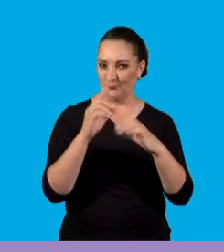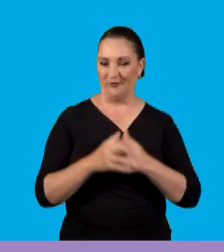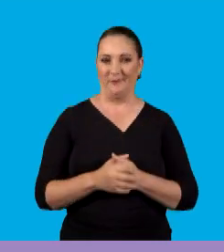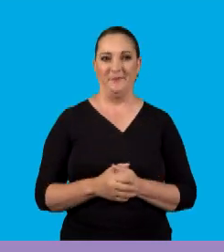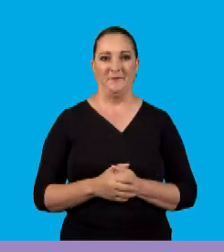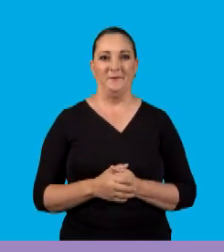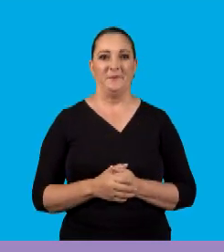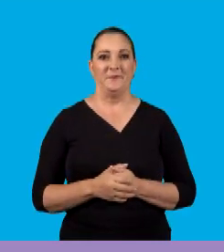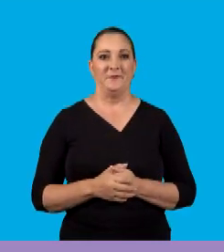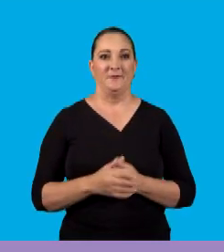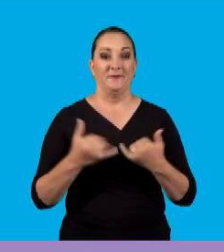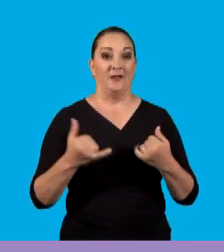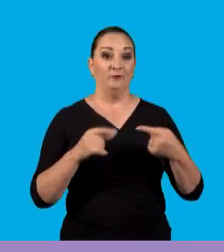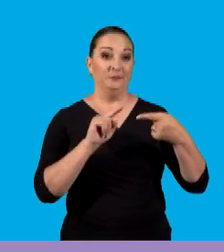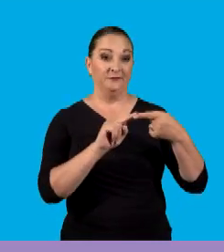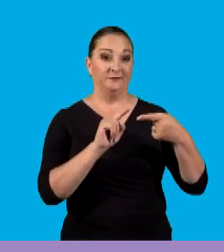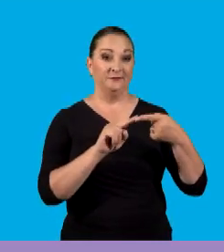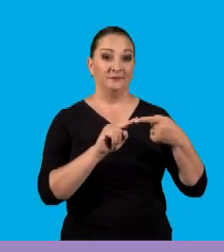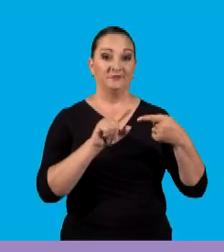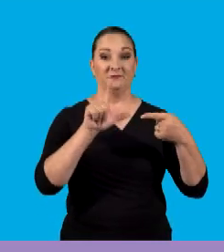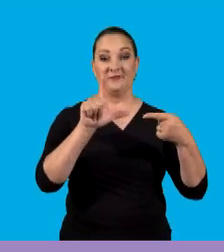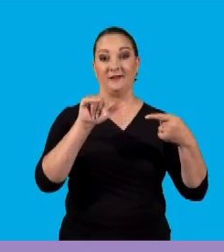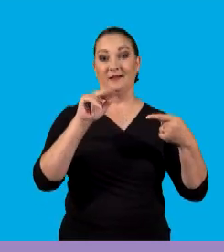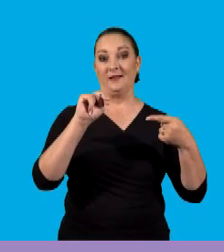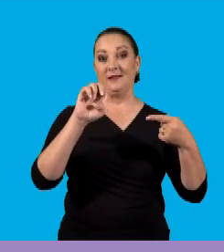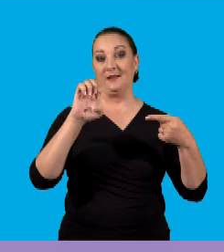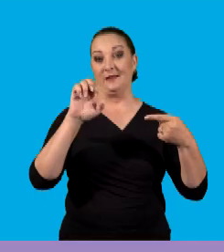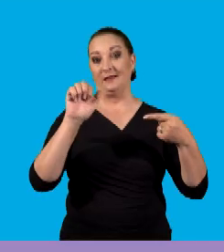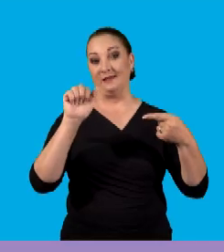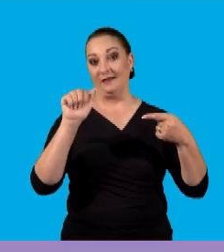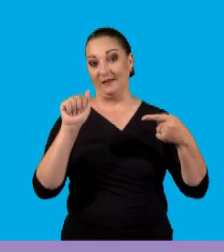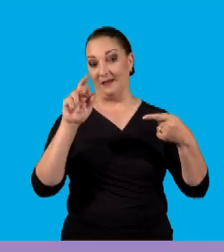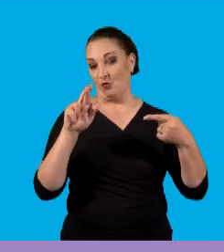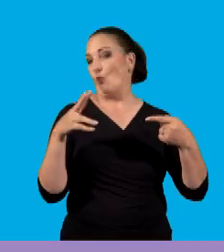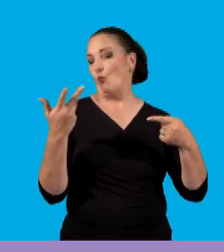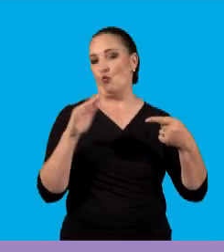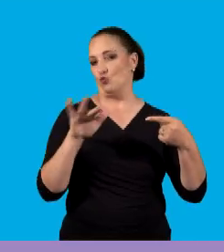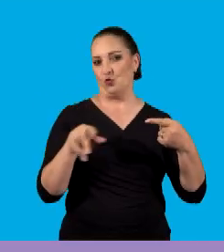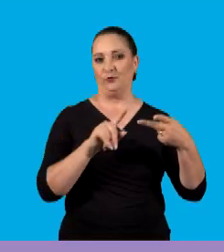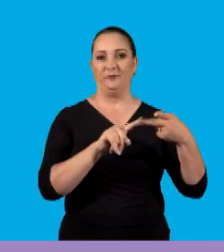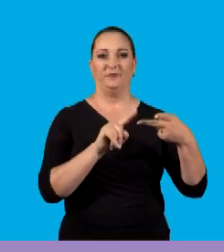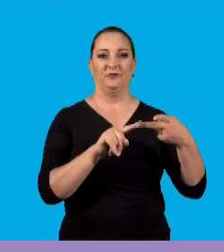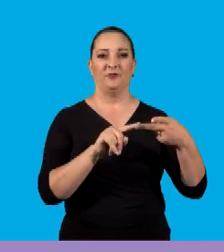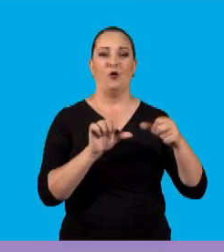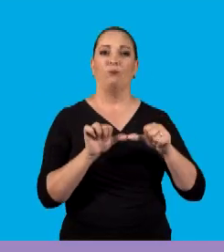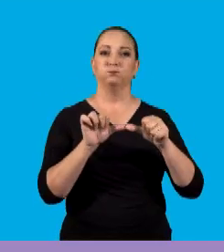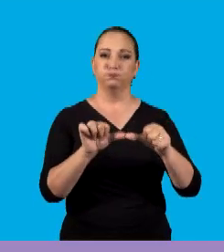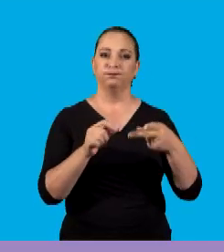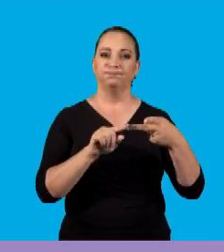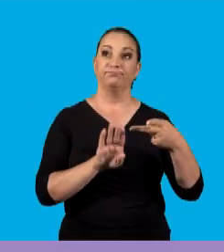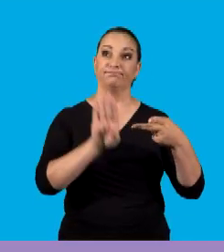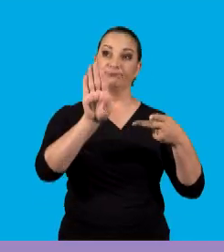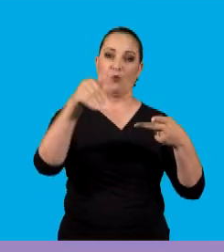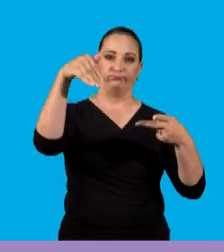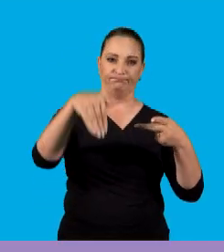special focus on the following trends and features. These are linear or nonlinear,